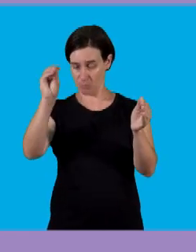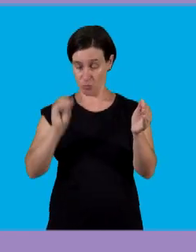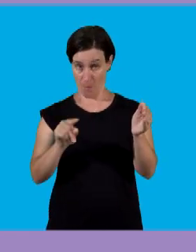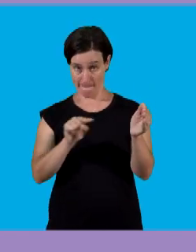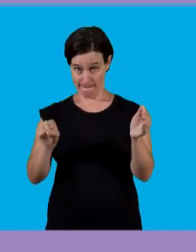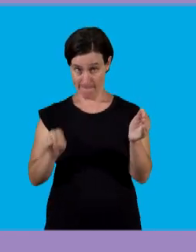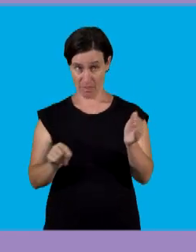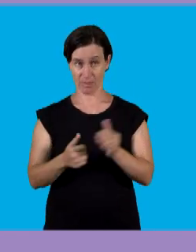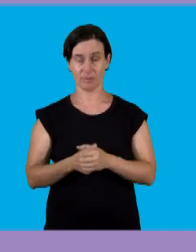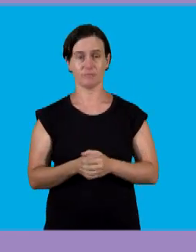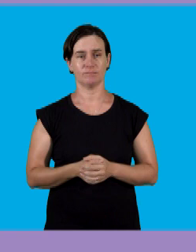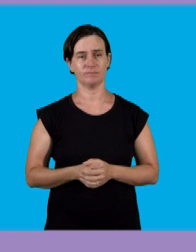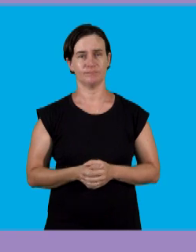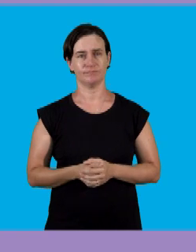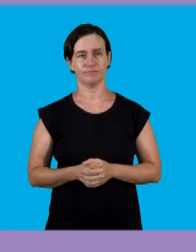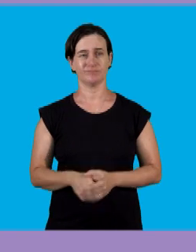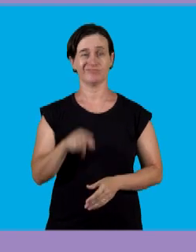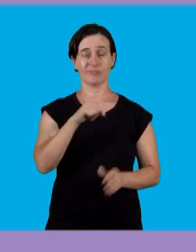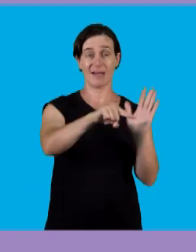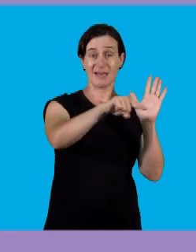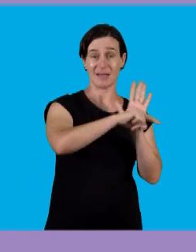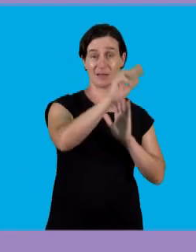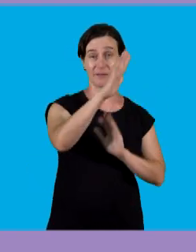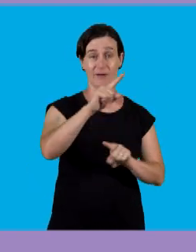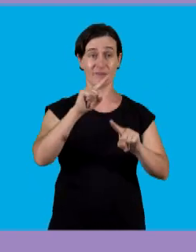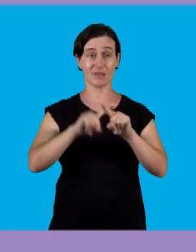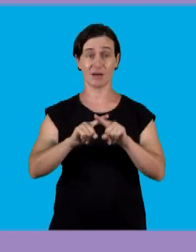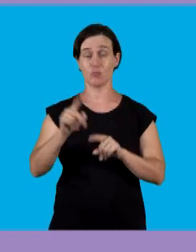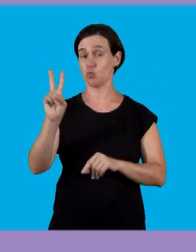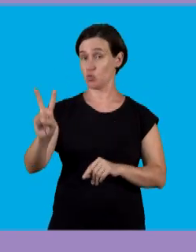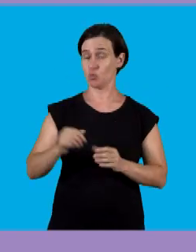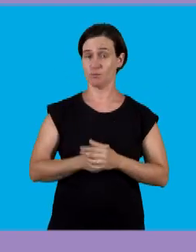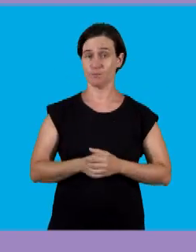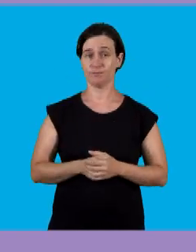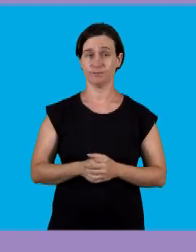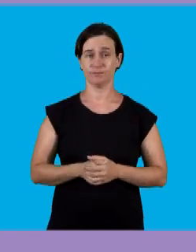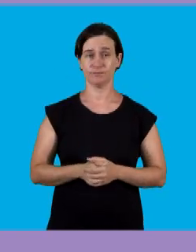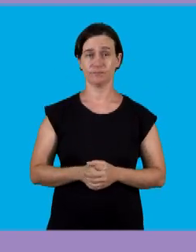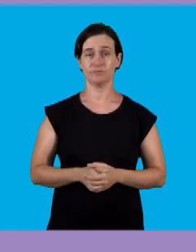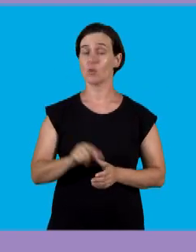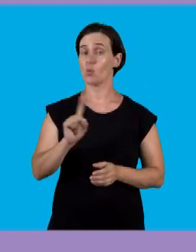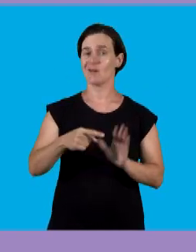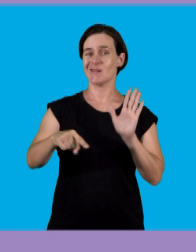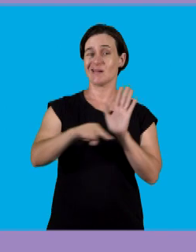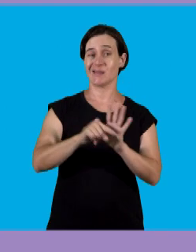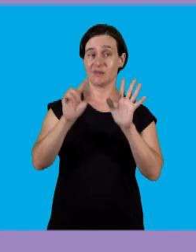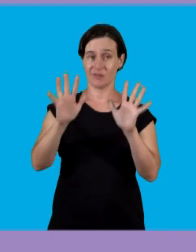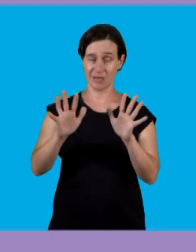binomial. We are going to now multiply a -5 with a 2. That is going to give us a